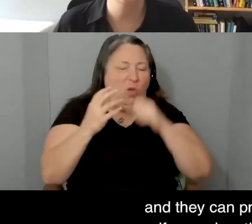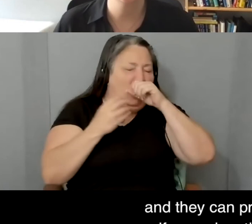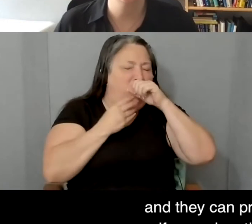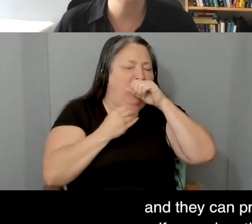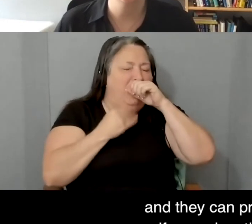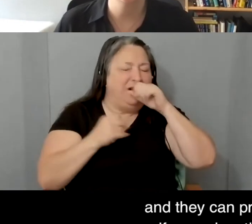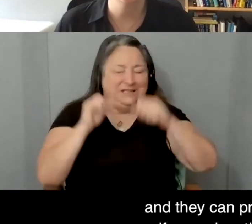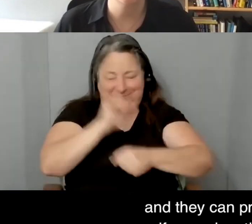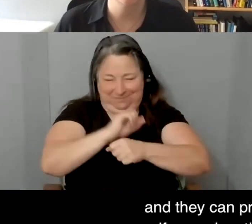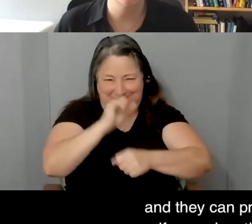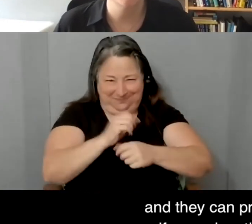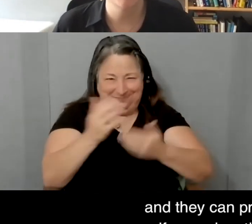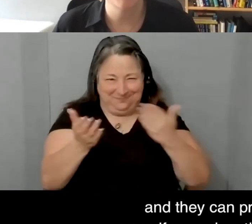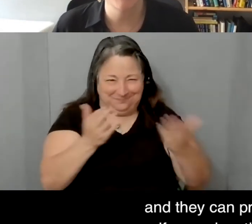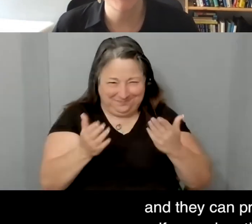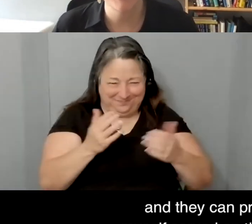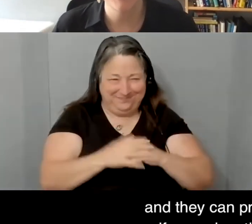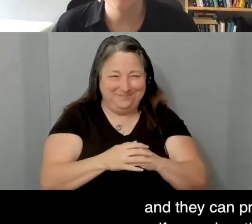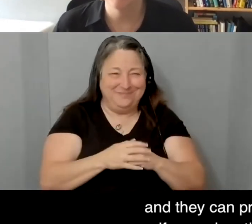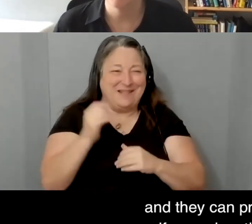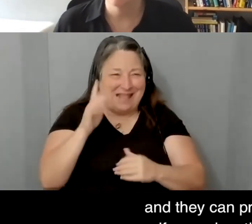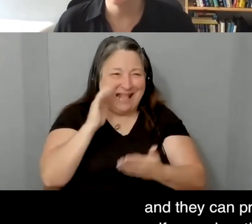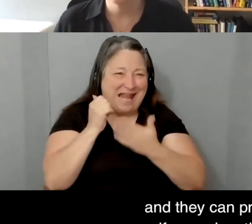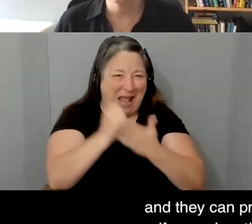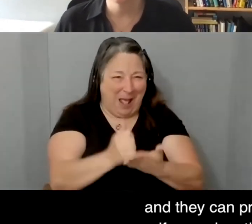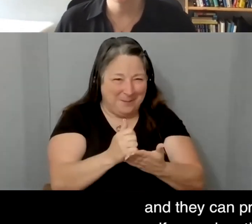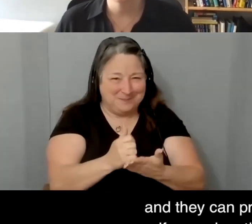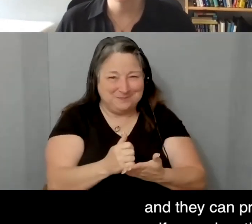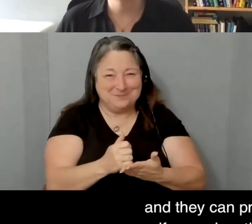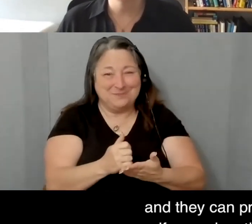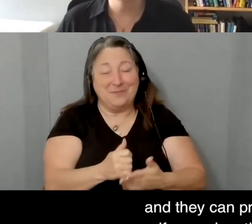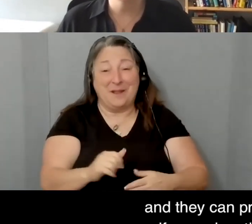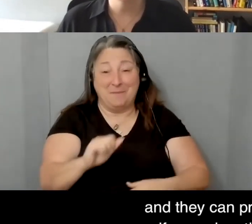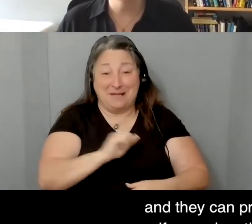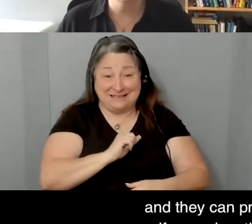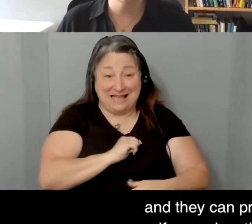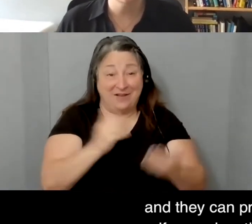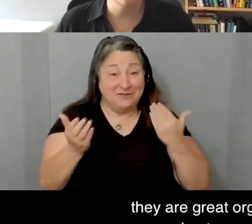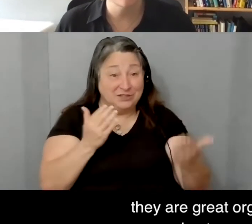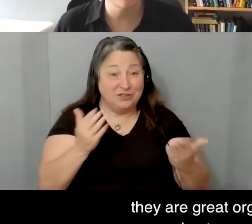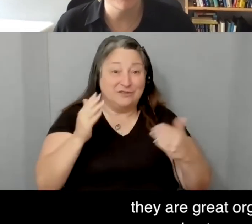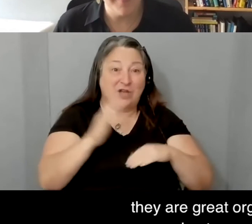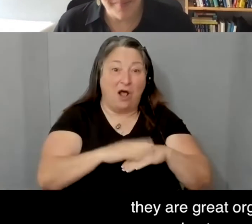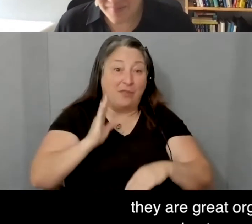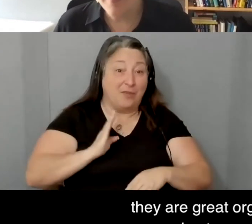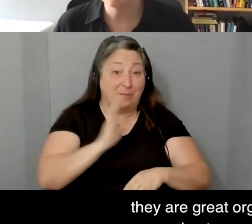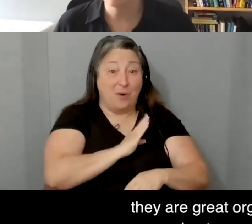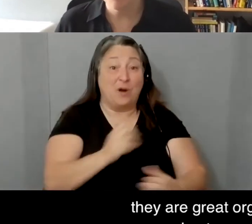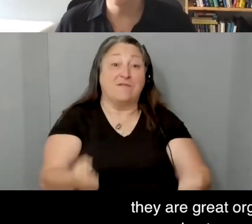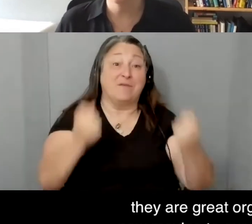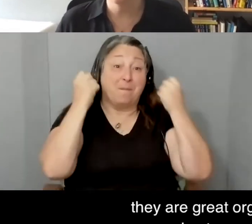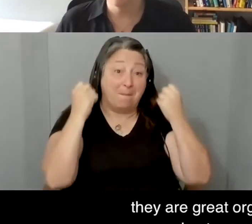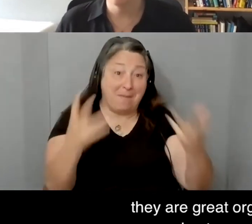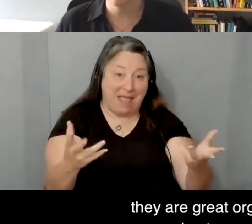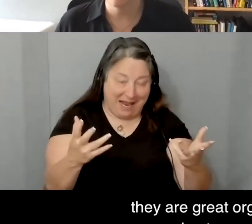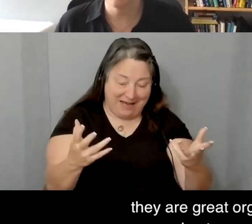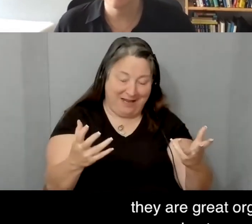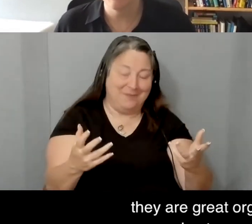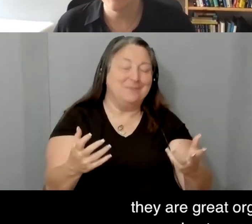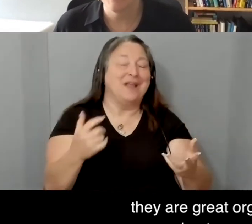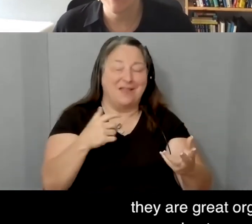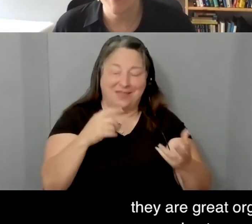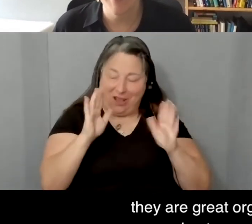and they can probably help out. Having myself served on the board of multiple, I know they are great organizations.